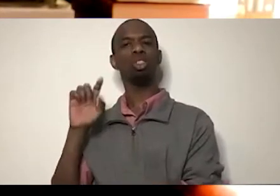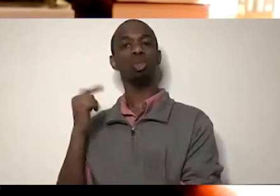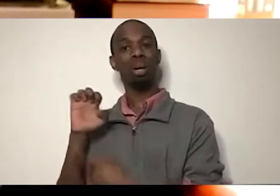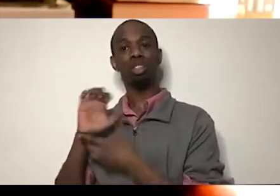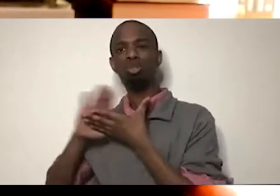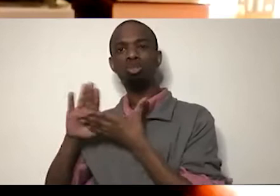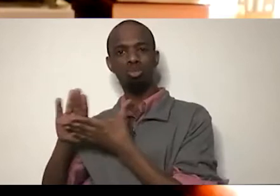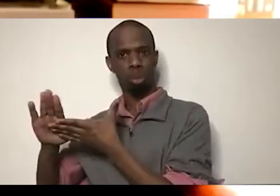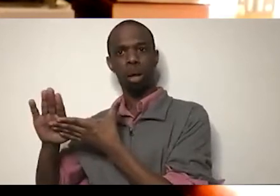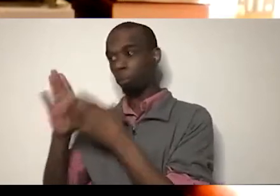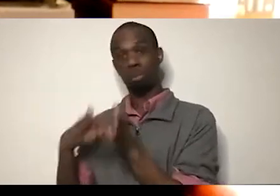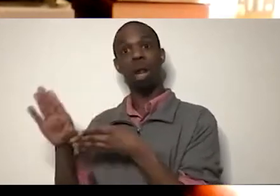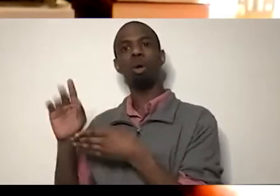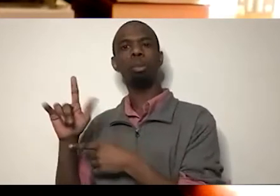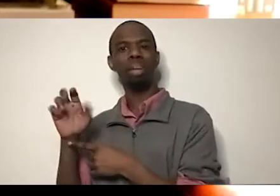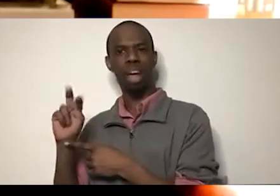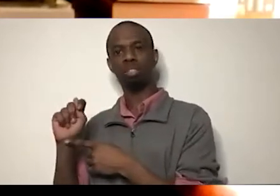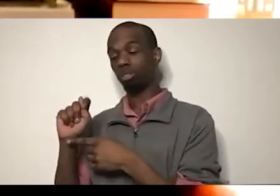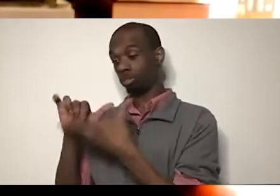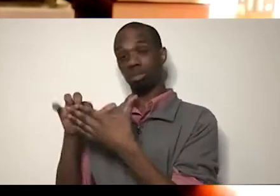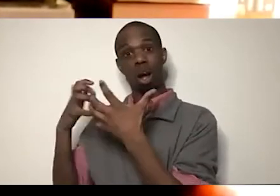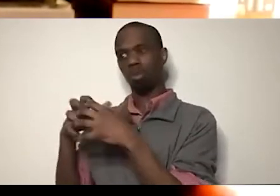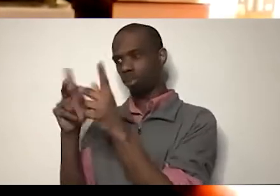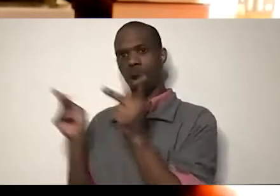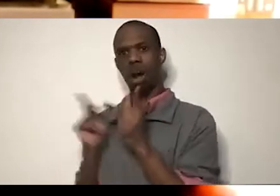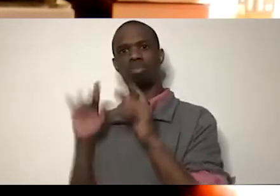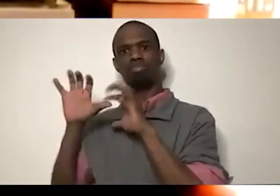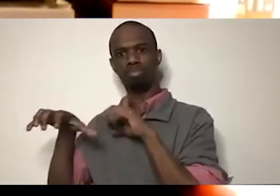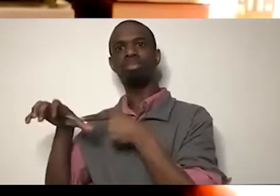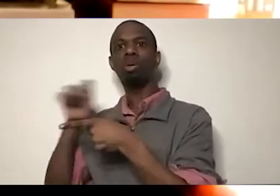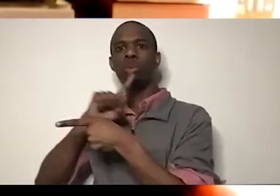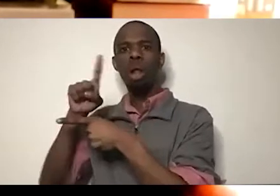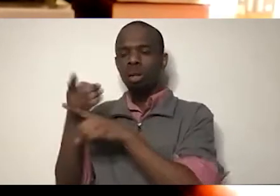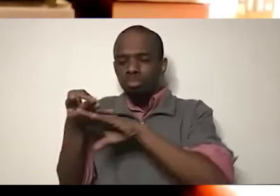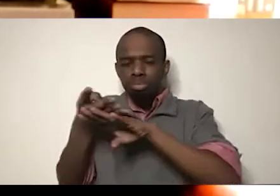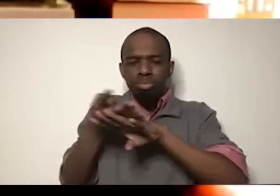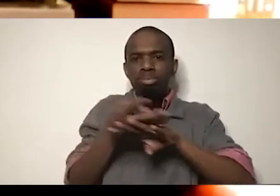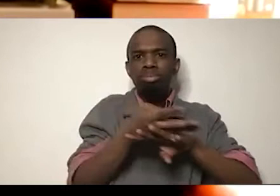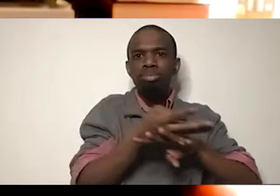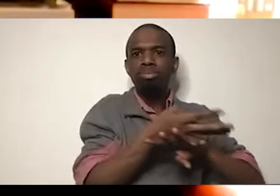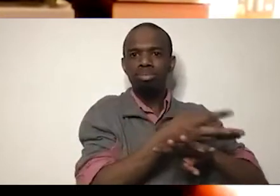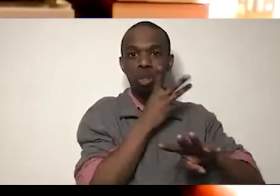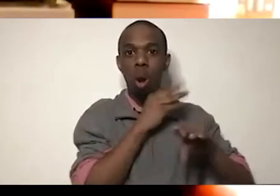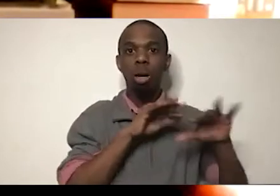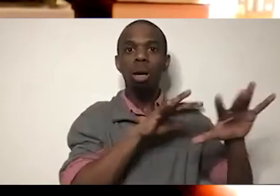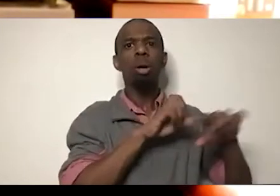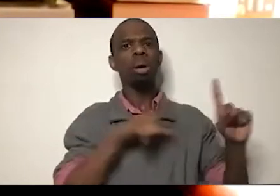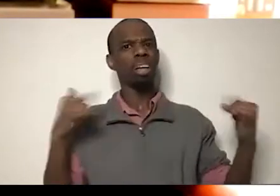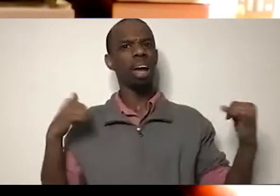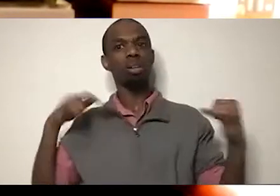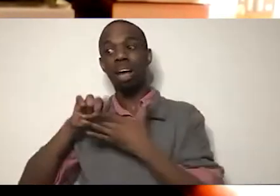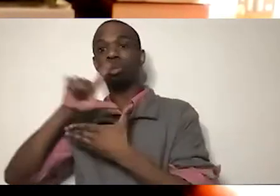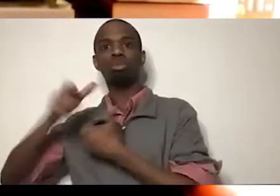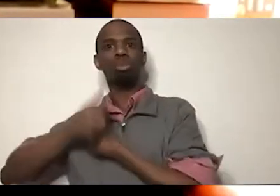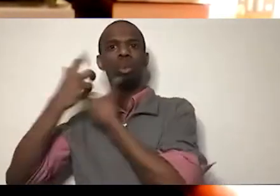not going to close it down. So how do we get it to operate the way it should? And so that was our first big campaign. We